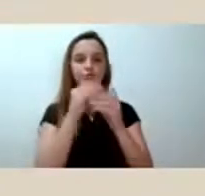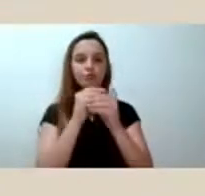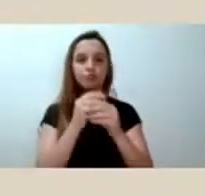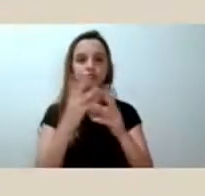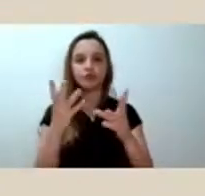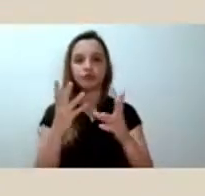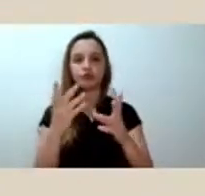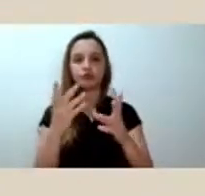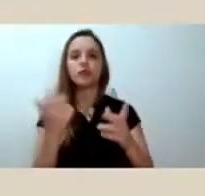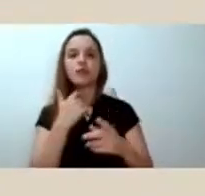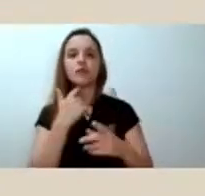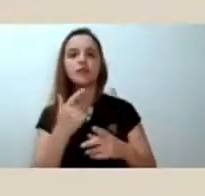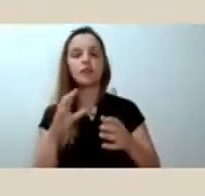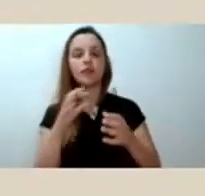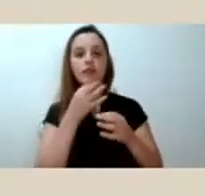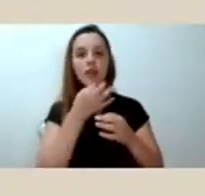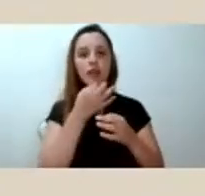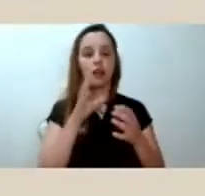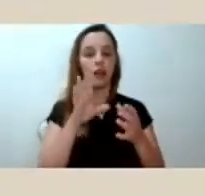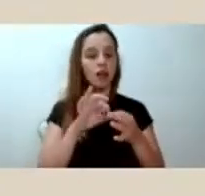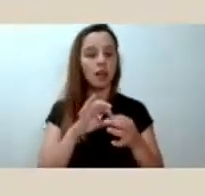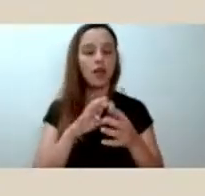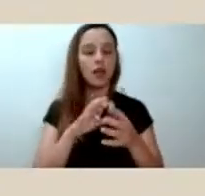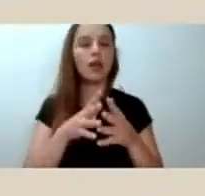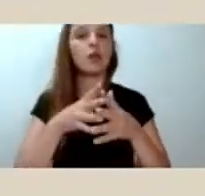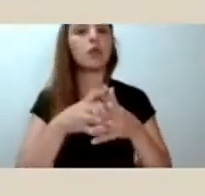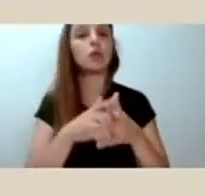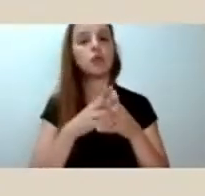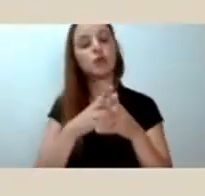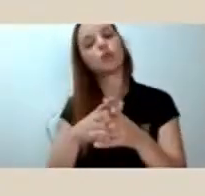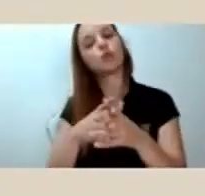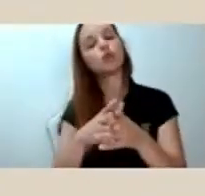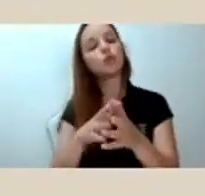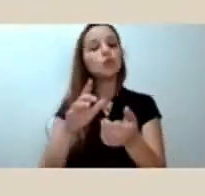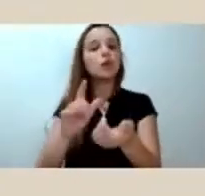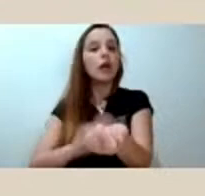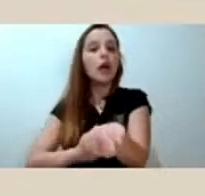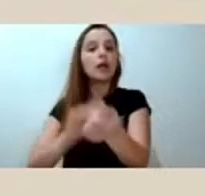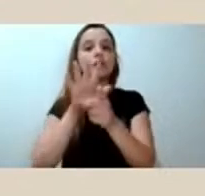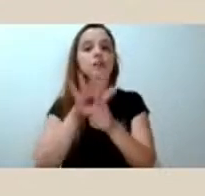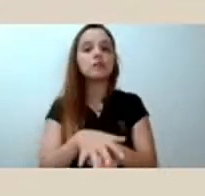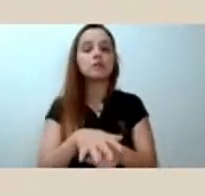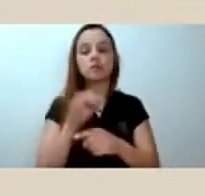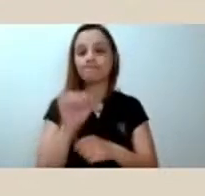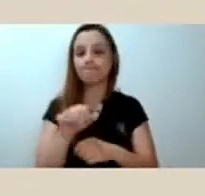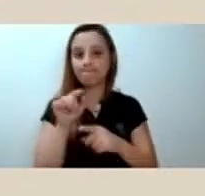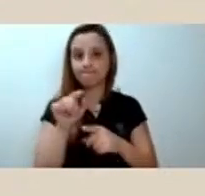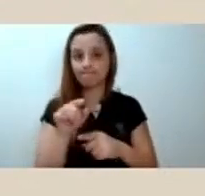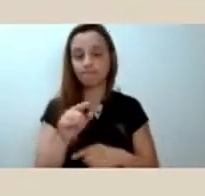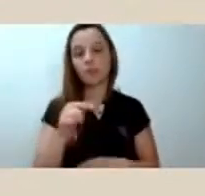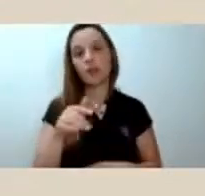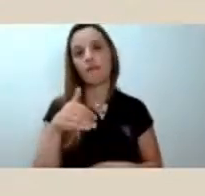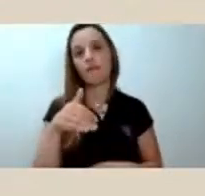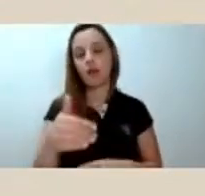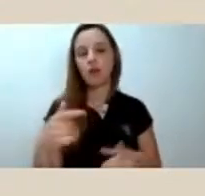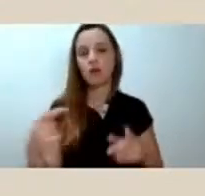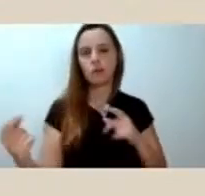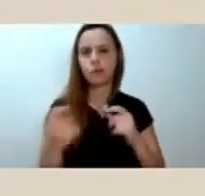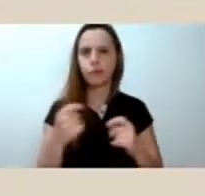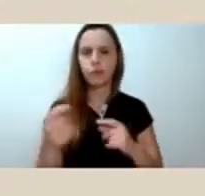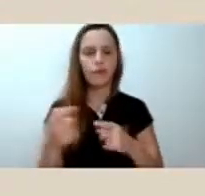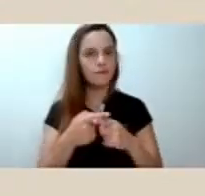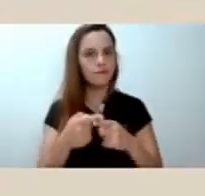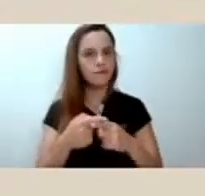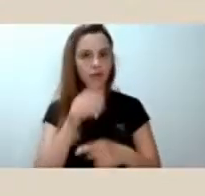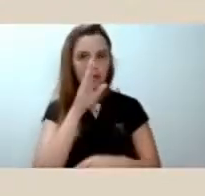Exato. Exactly. Yeah. Thanks, eu acho que essa é que vai ser uma discussão muito interessante se nós continuarmos